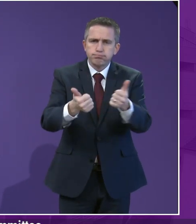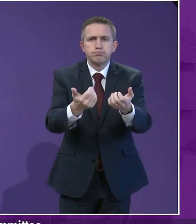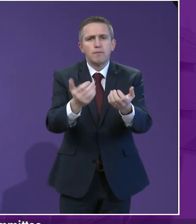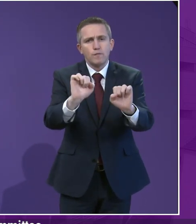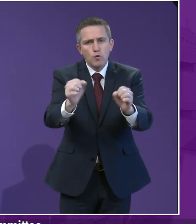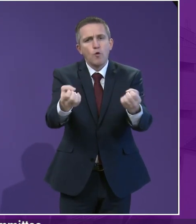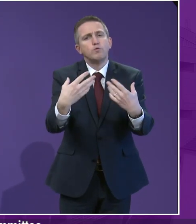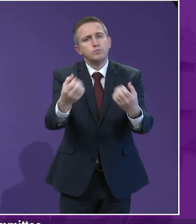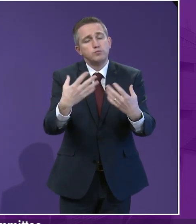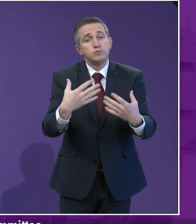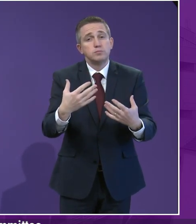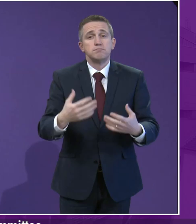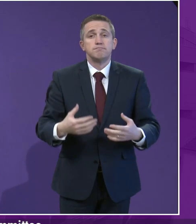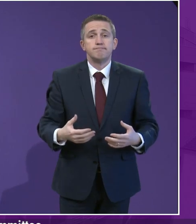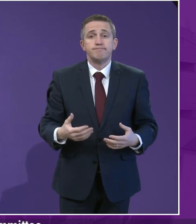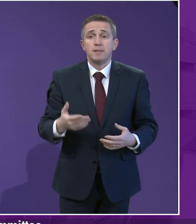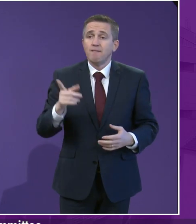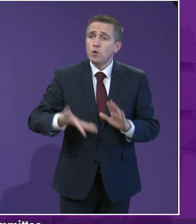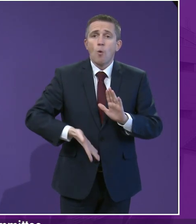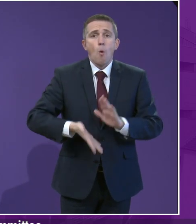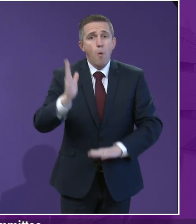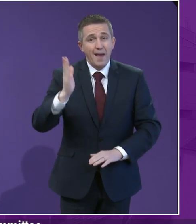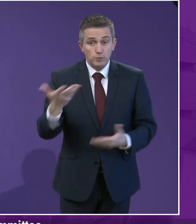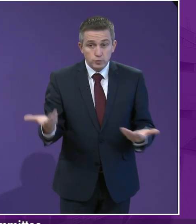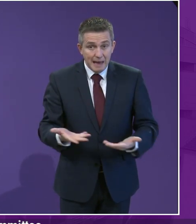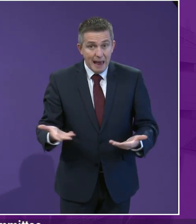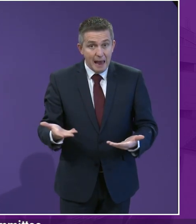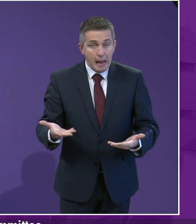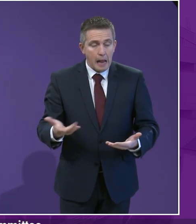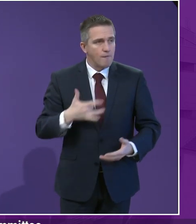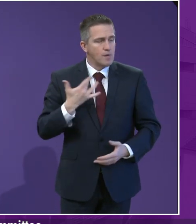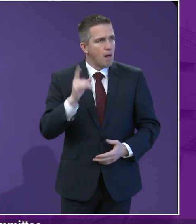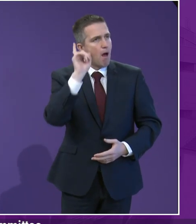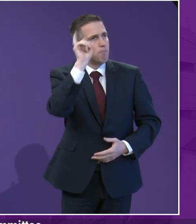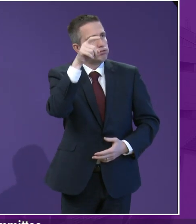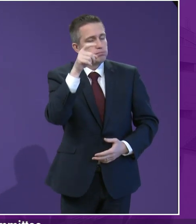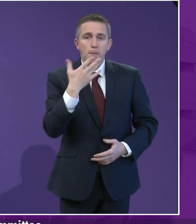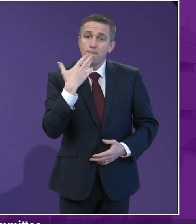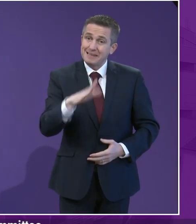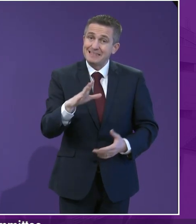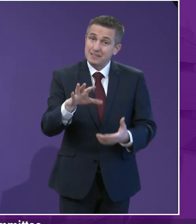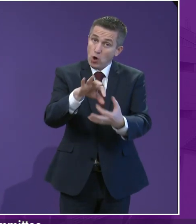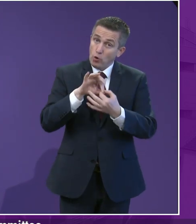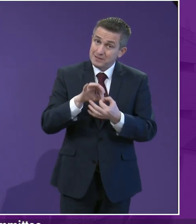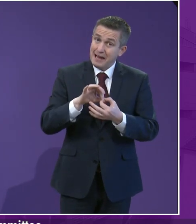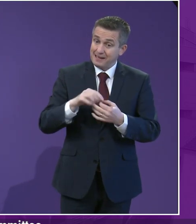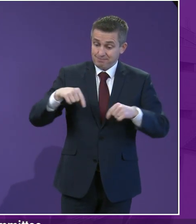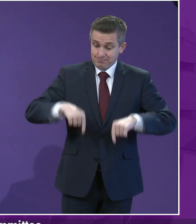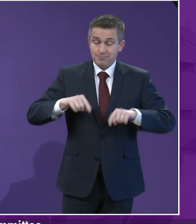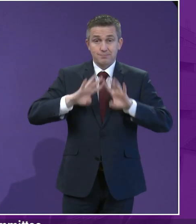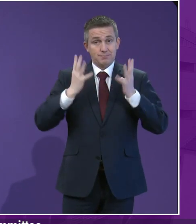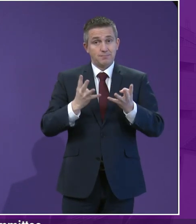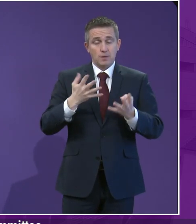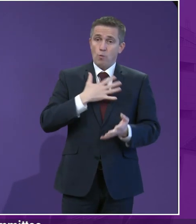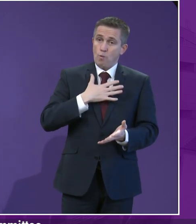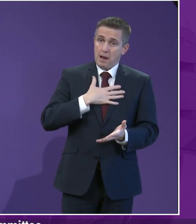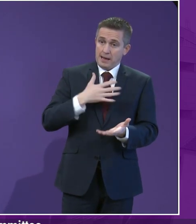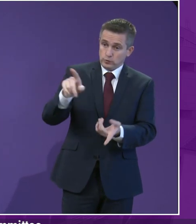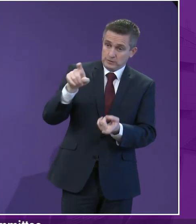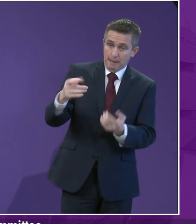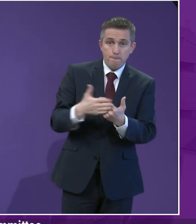Excellent point to finish on. We've obviously got much more work to do and looking at this, and we've got other organisations coming in next week to do that as